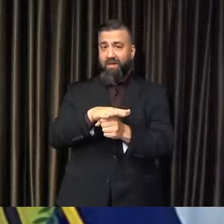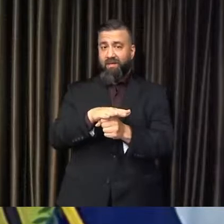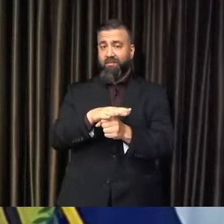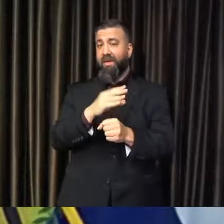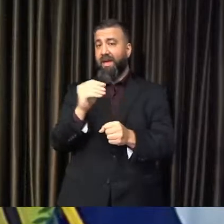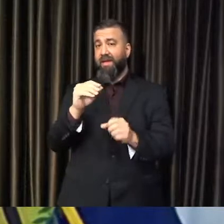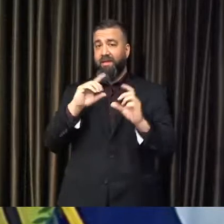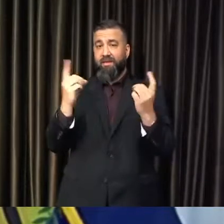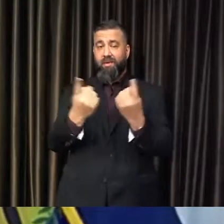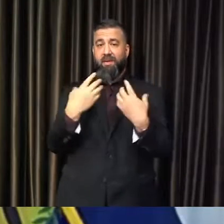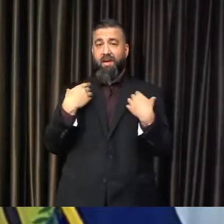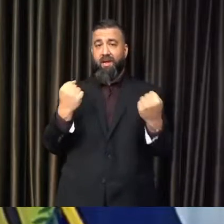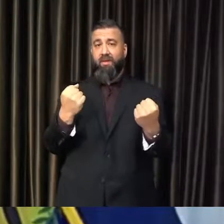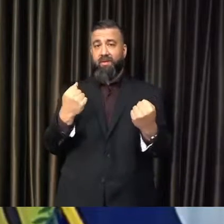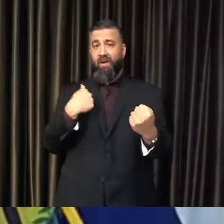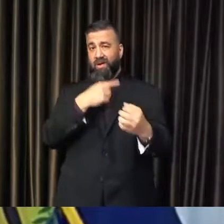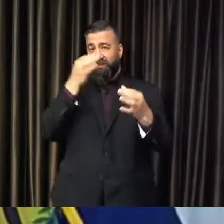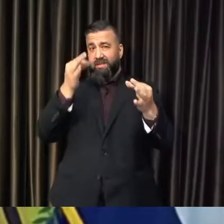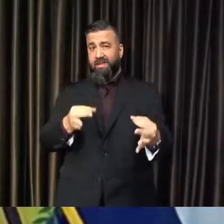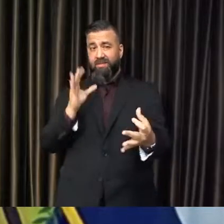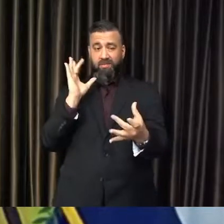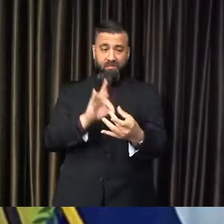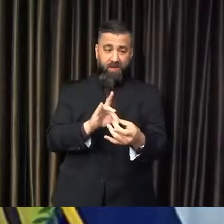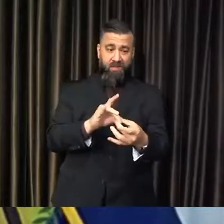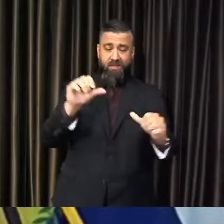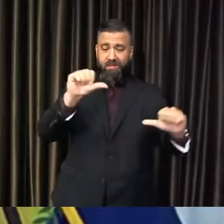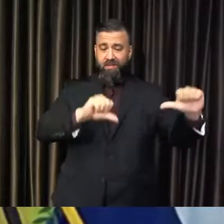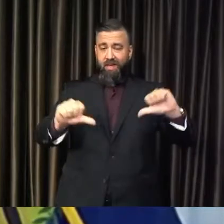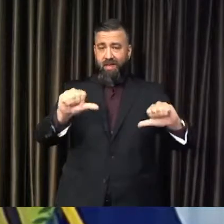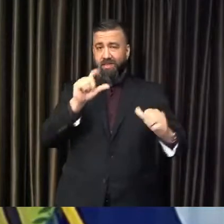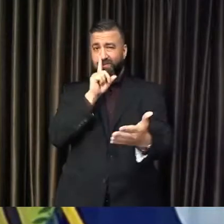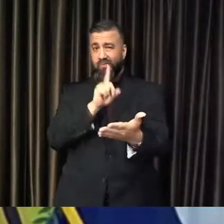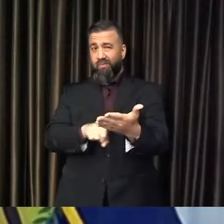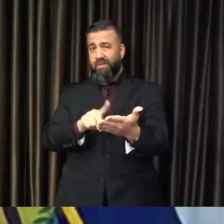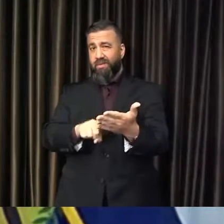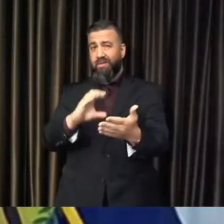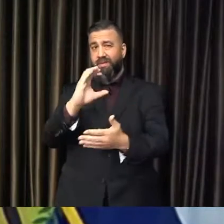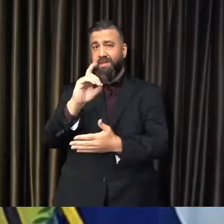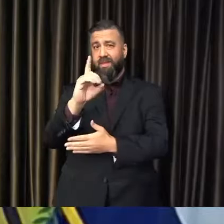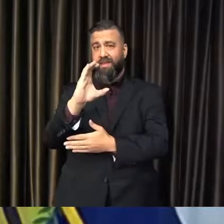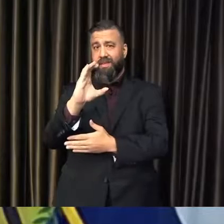Health based on science, research, and the CDC and